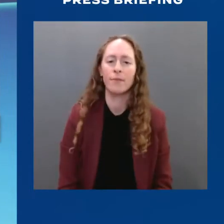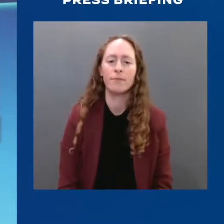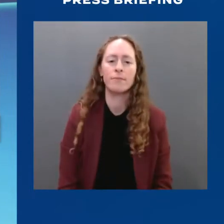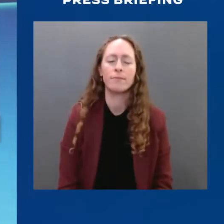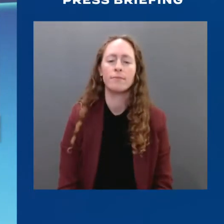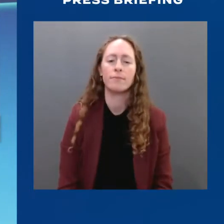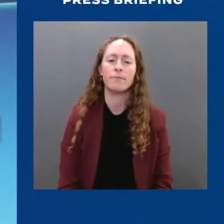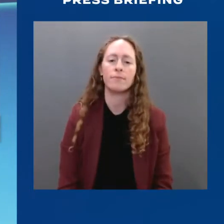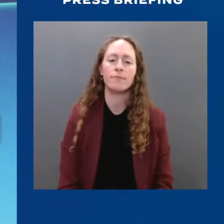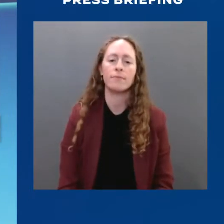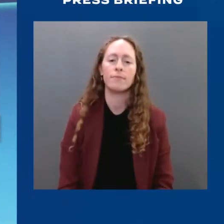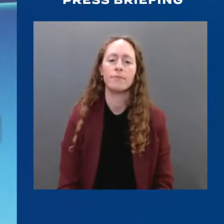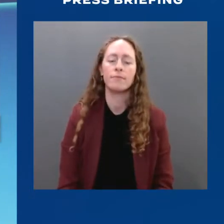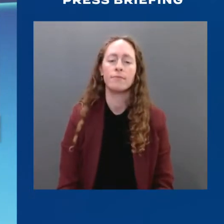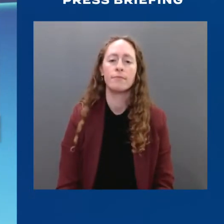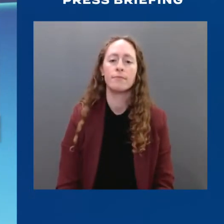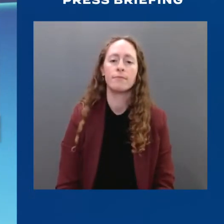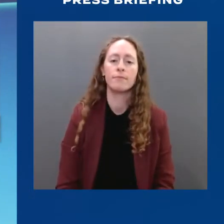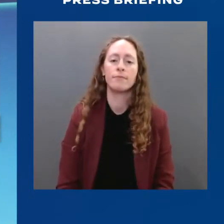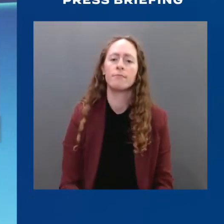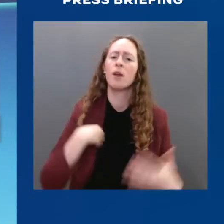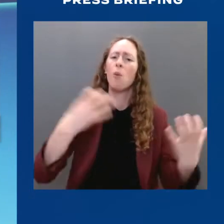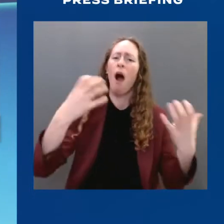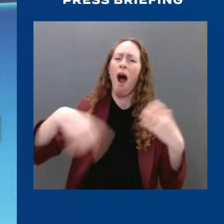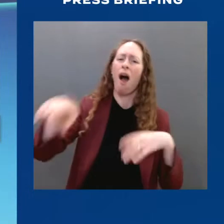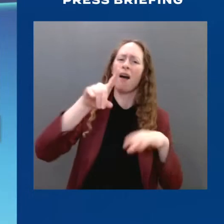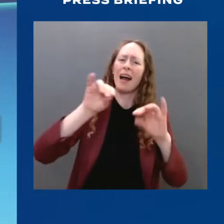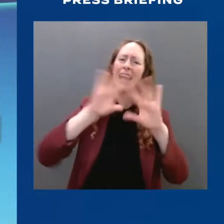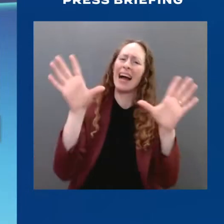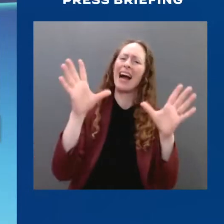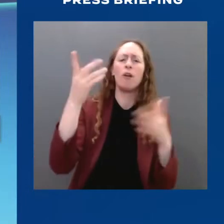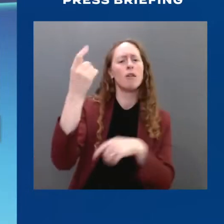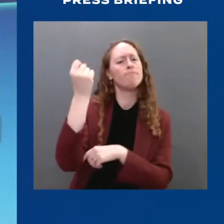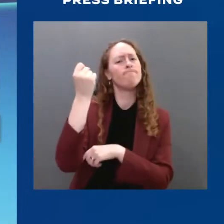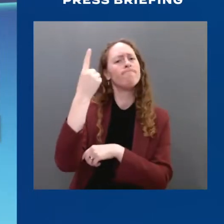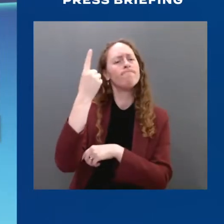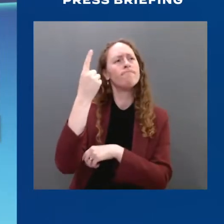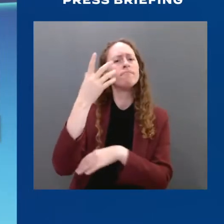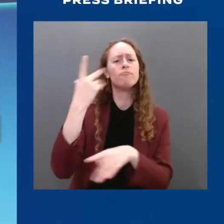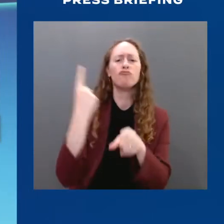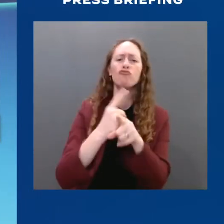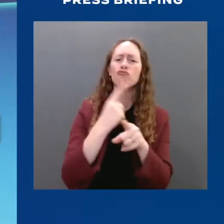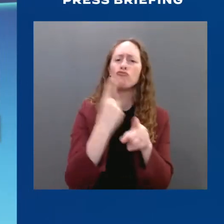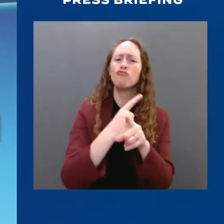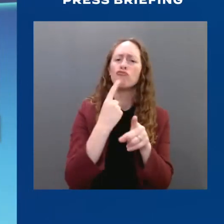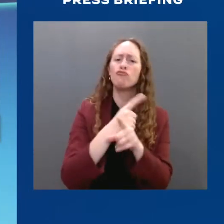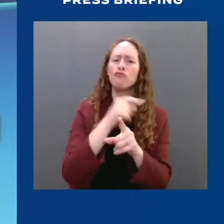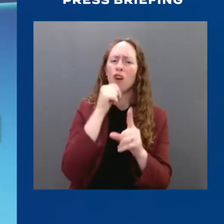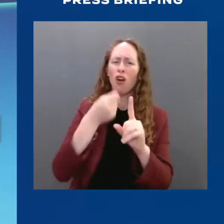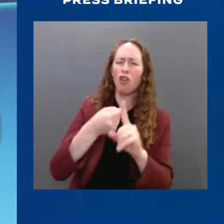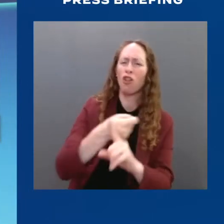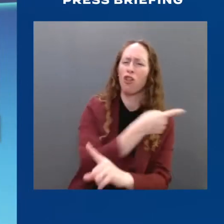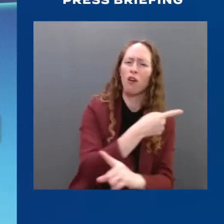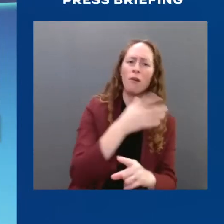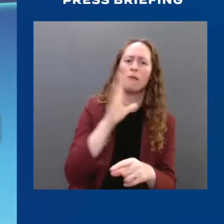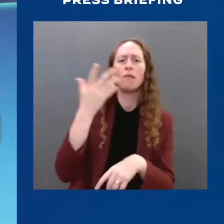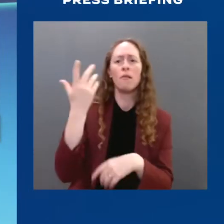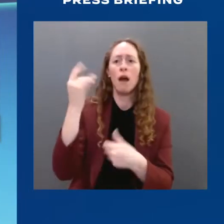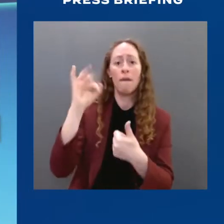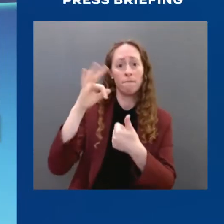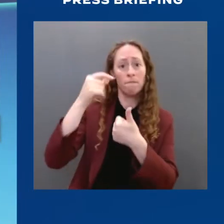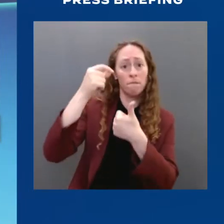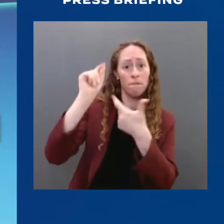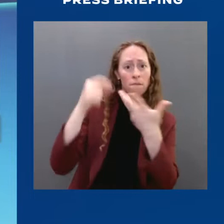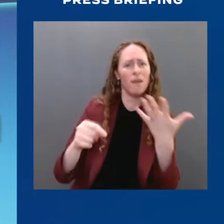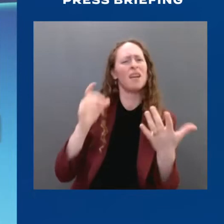protect themselves. To that end, let me walk through a few key things every American should know.